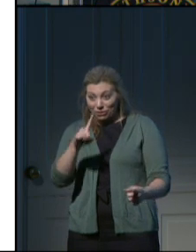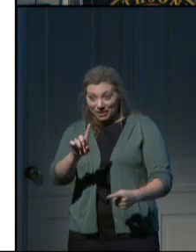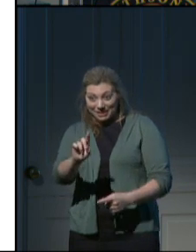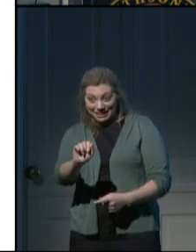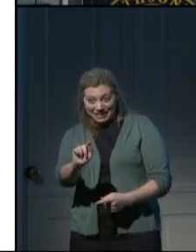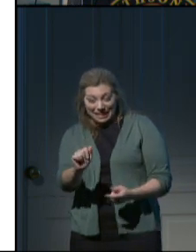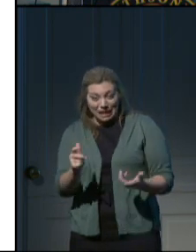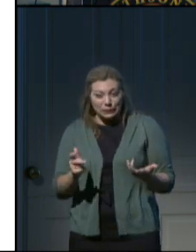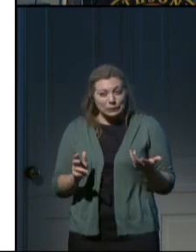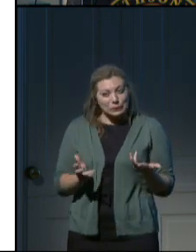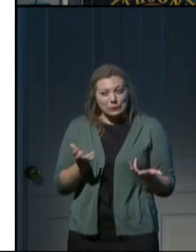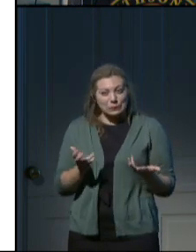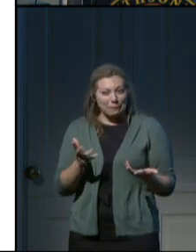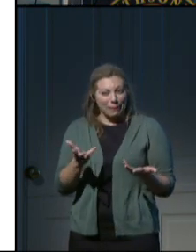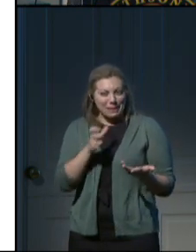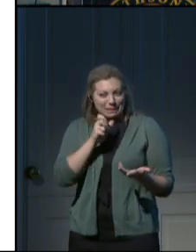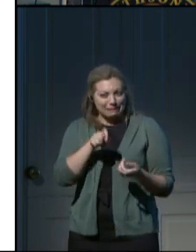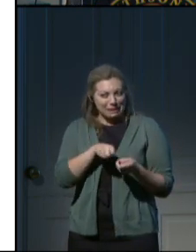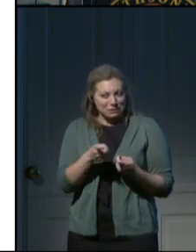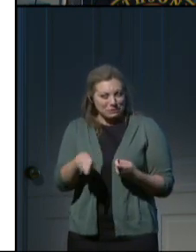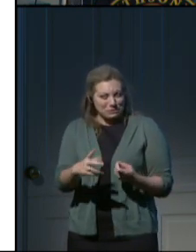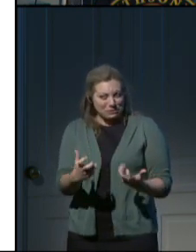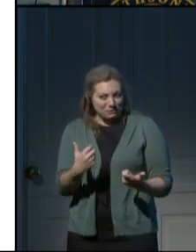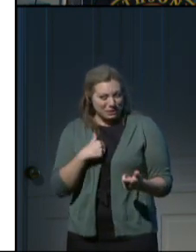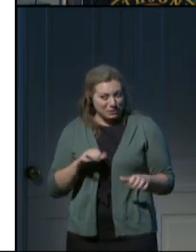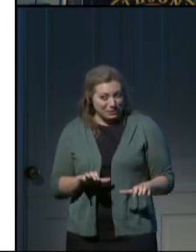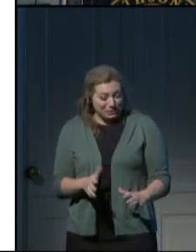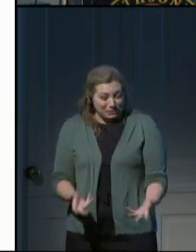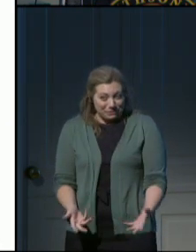data is not really what you want me to do.